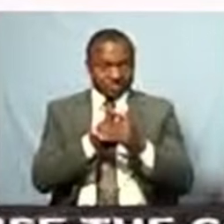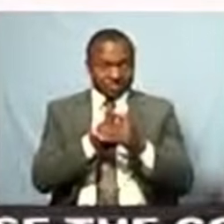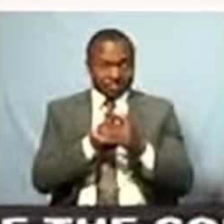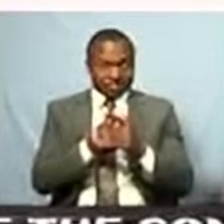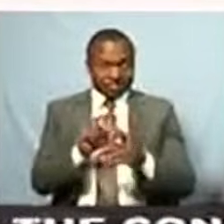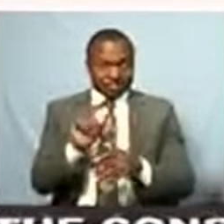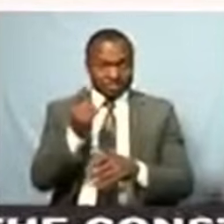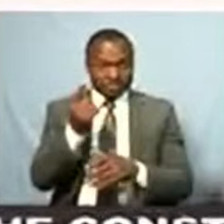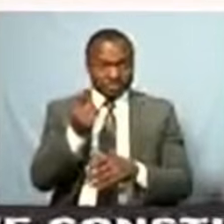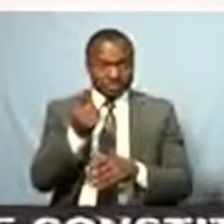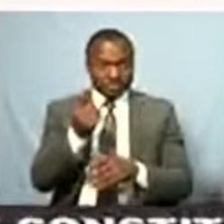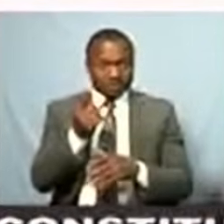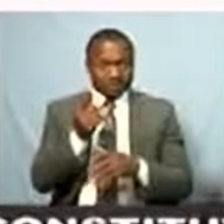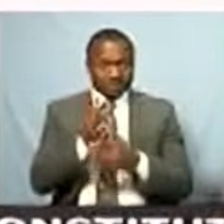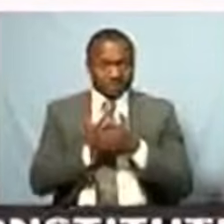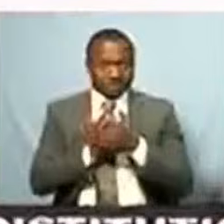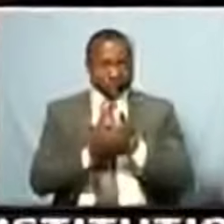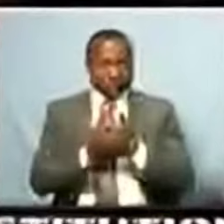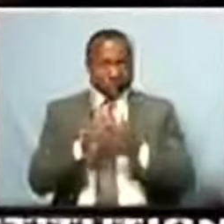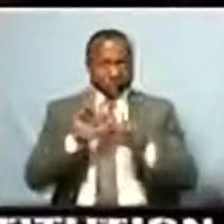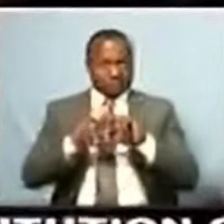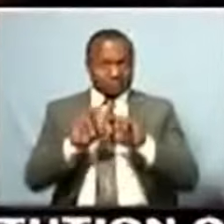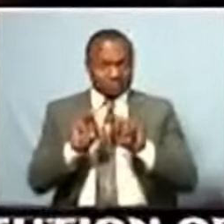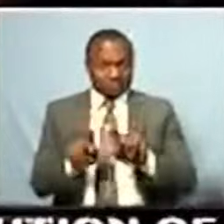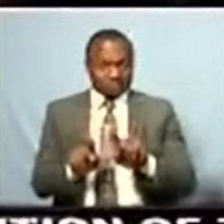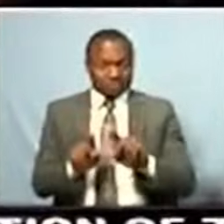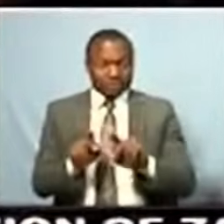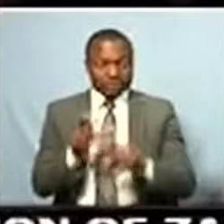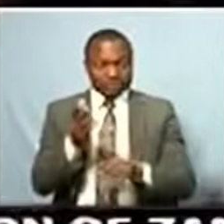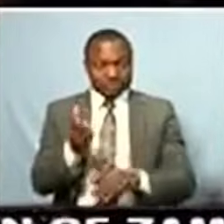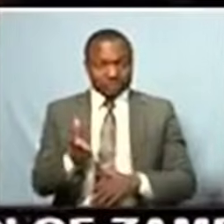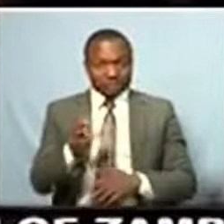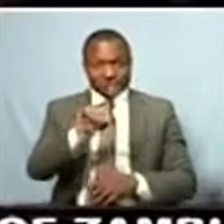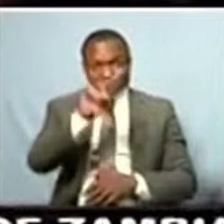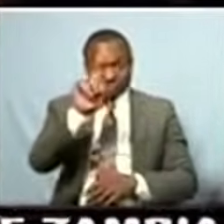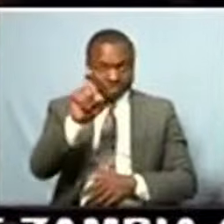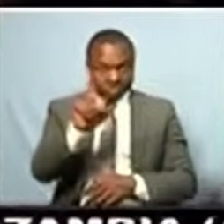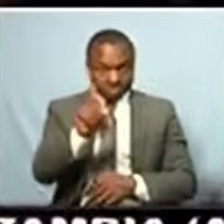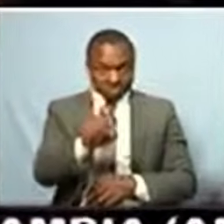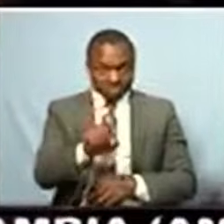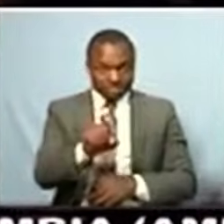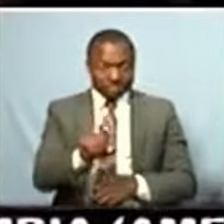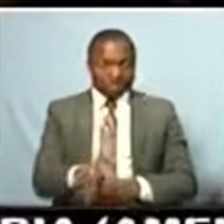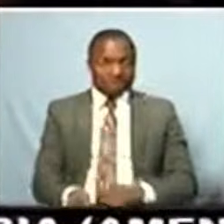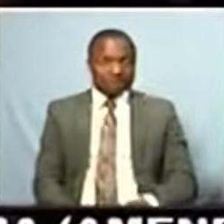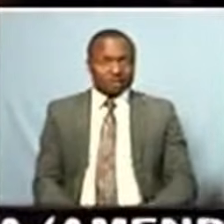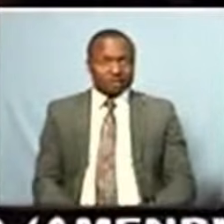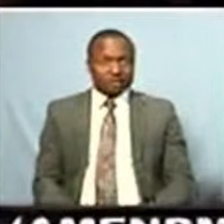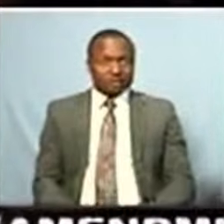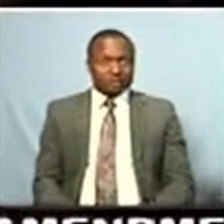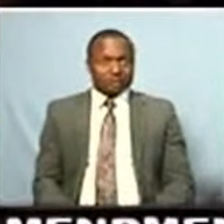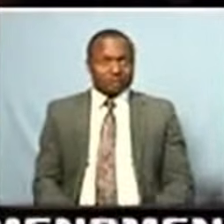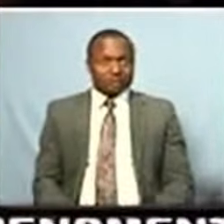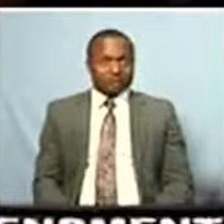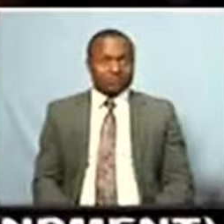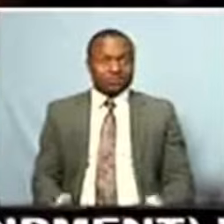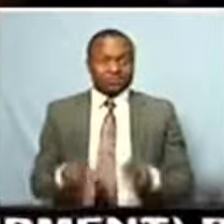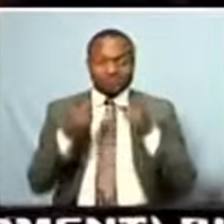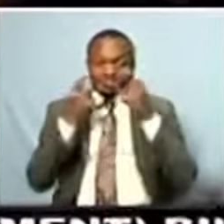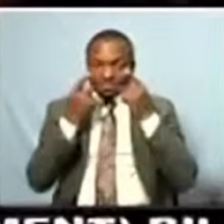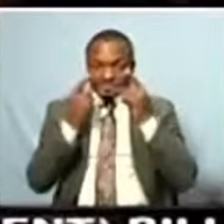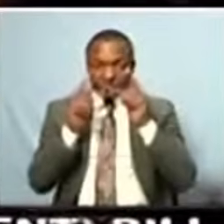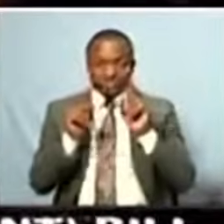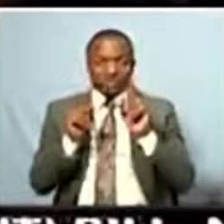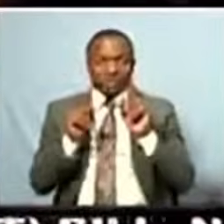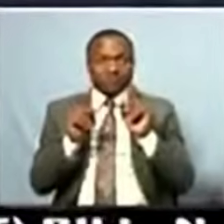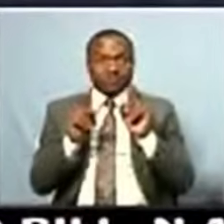first. Just guidance from the chairperson. There was a question that was based on the public. Is it